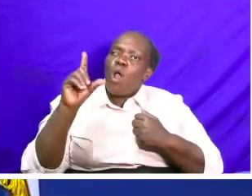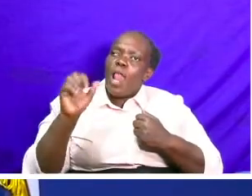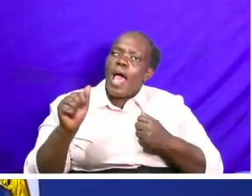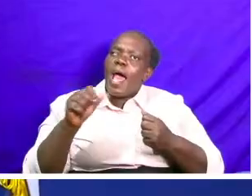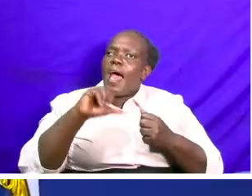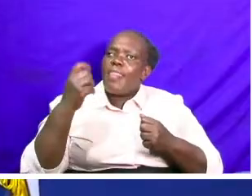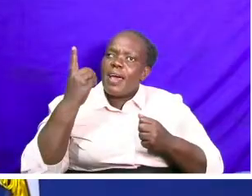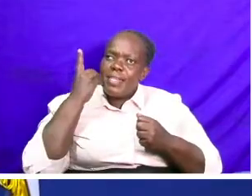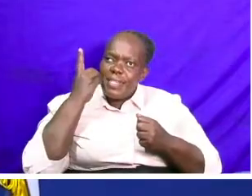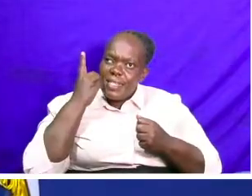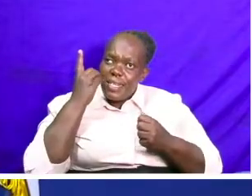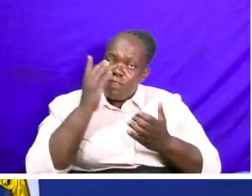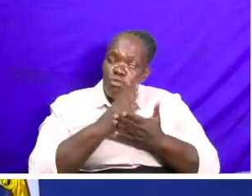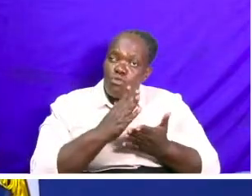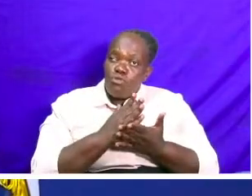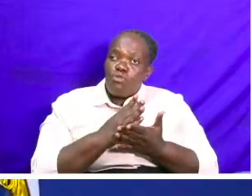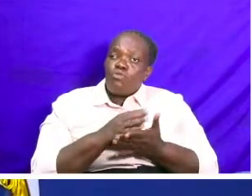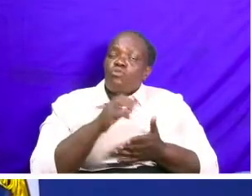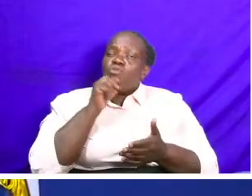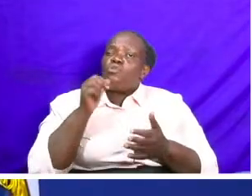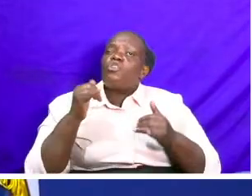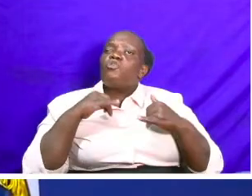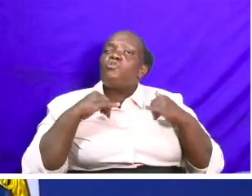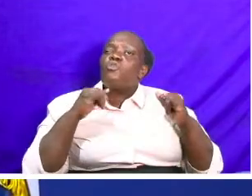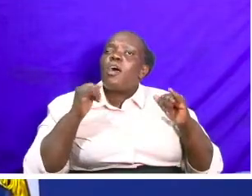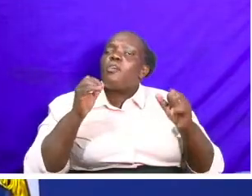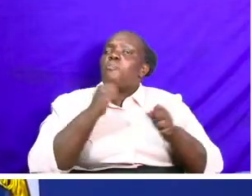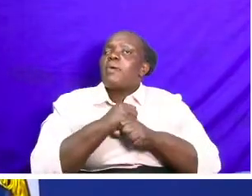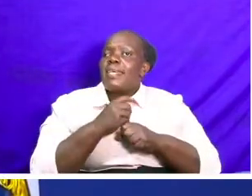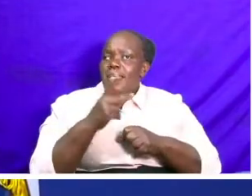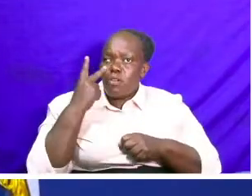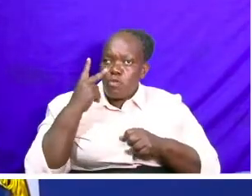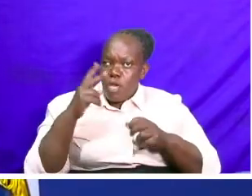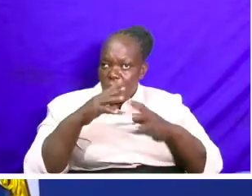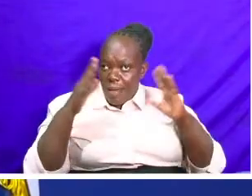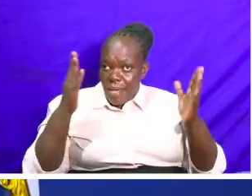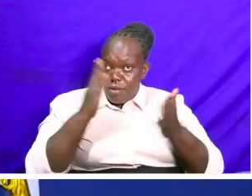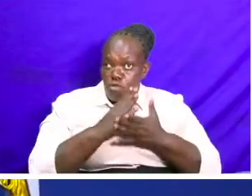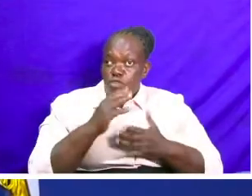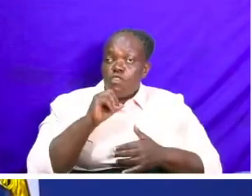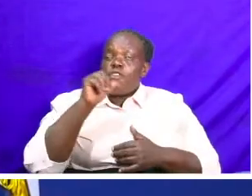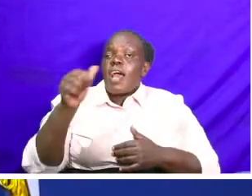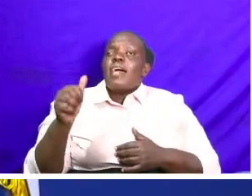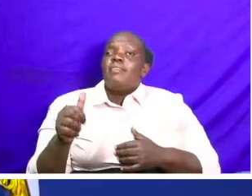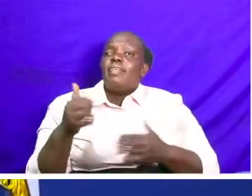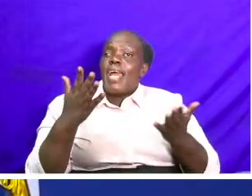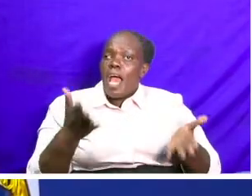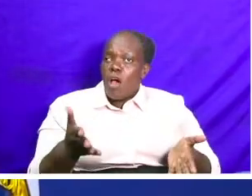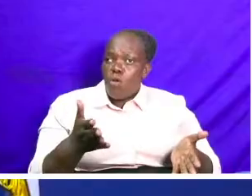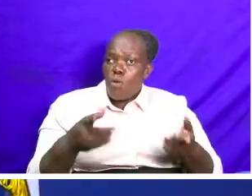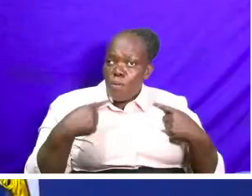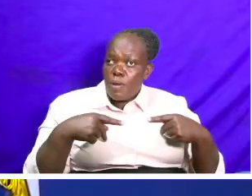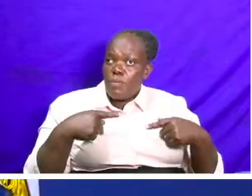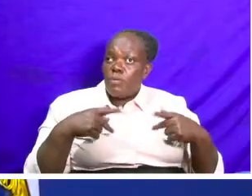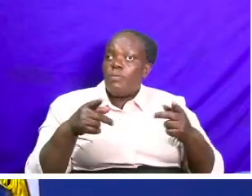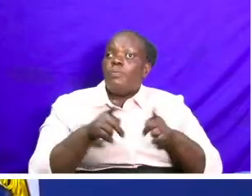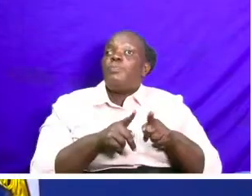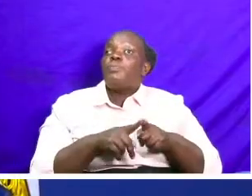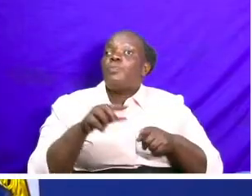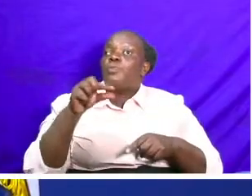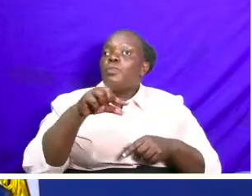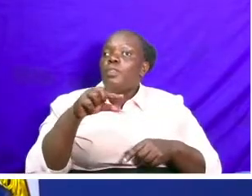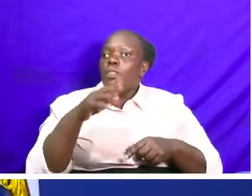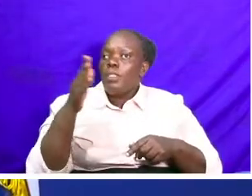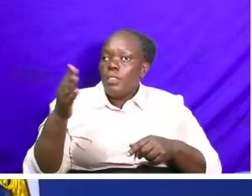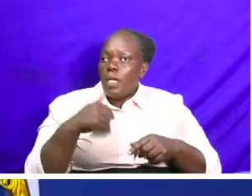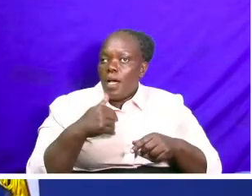diseases. So really, let us not try to make it look big. So far, people have been in quarantine. I don't think you've heard